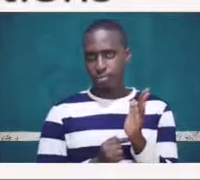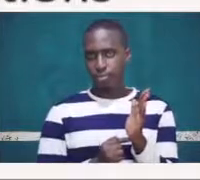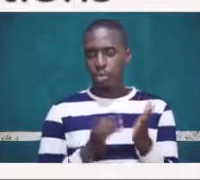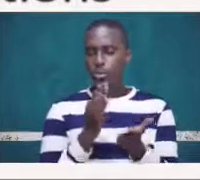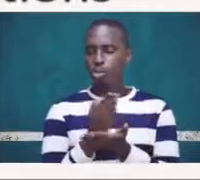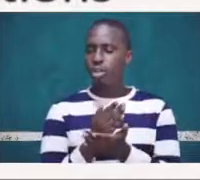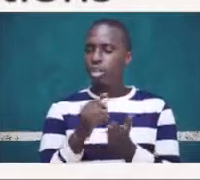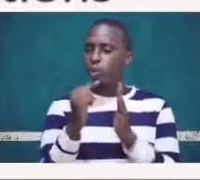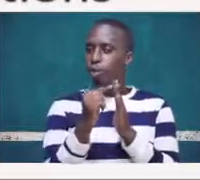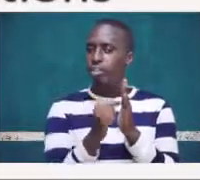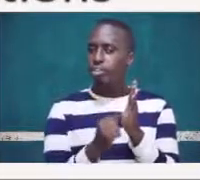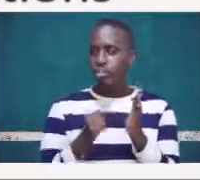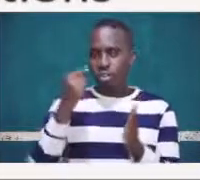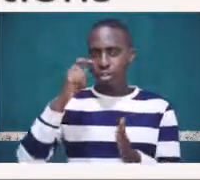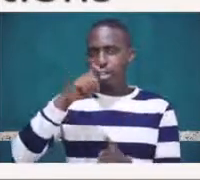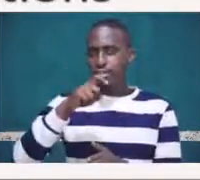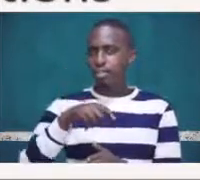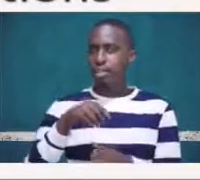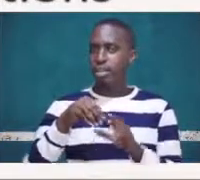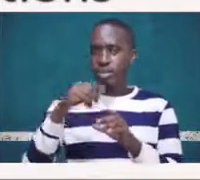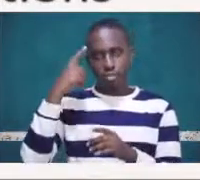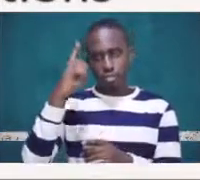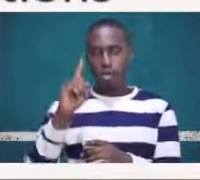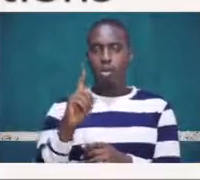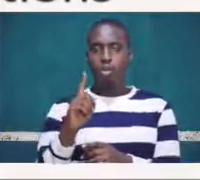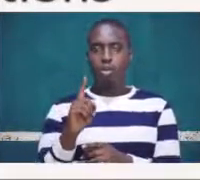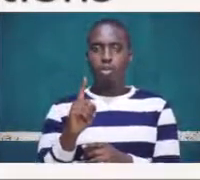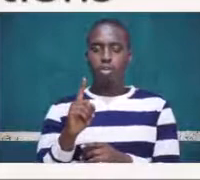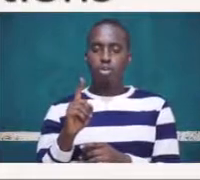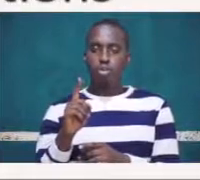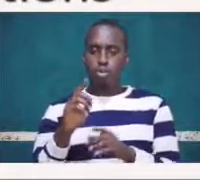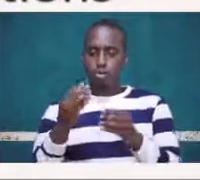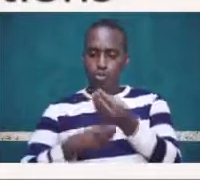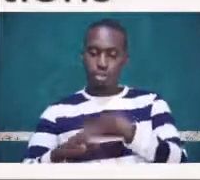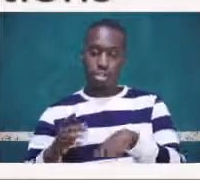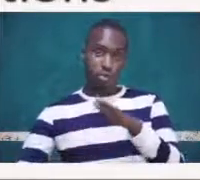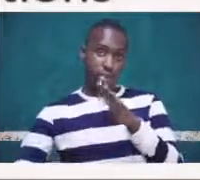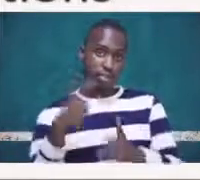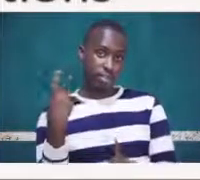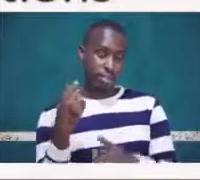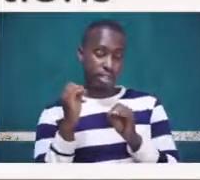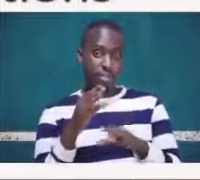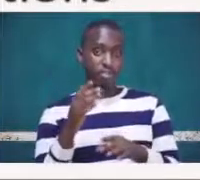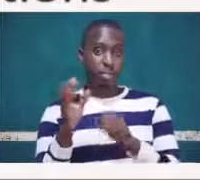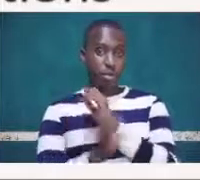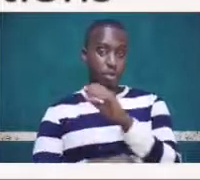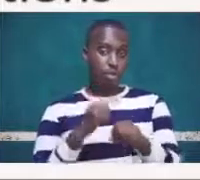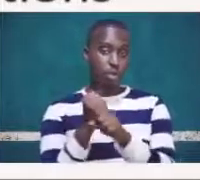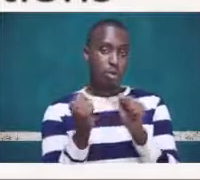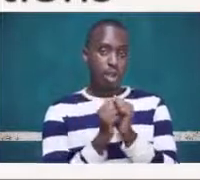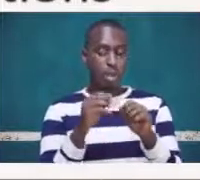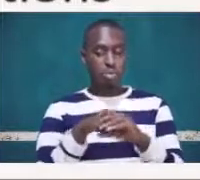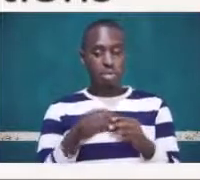What could be the conditions necessary in order for trade to succeed if countries are trading together in a given